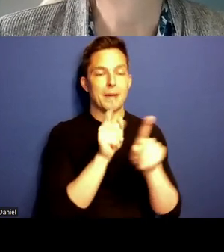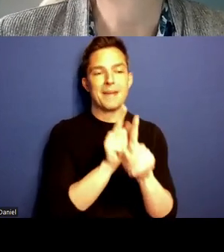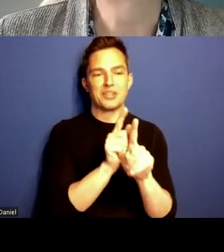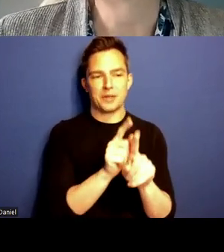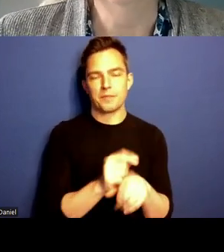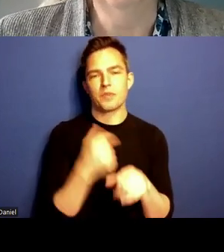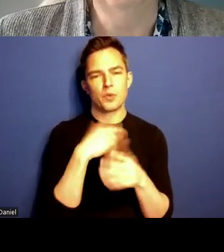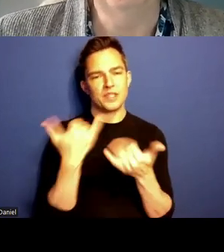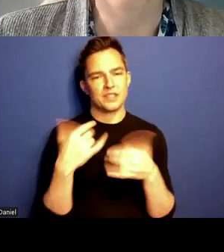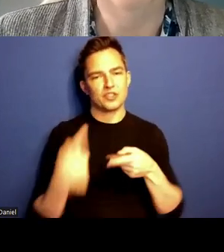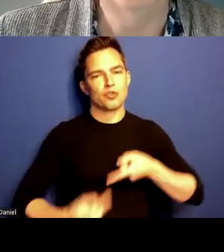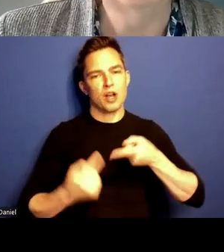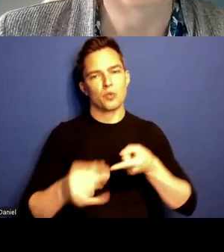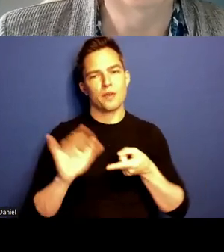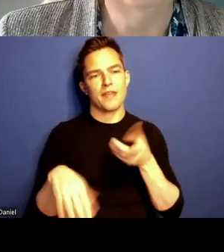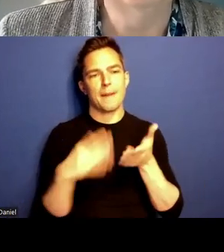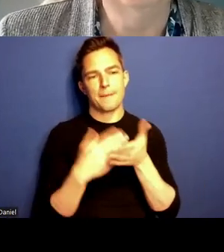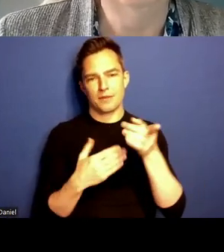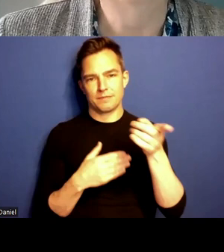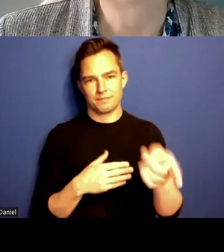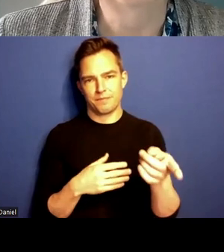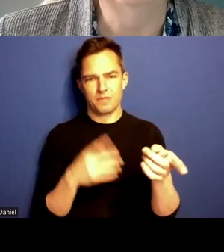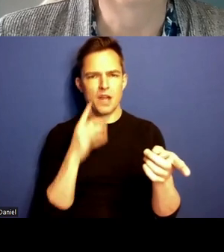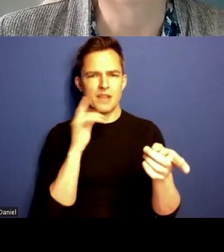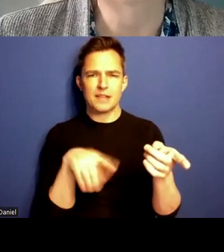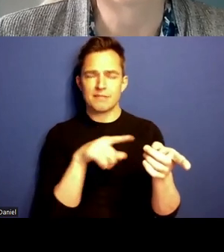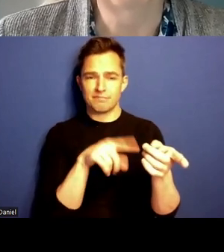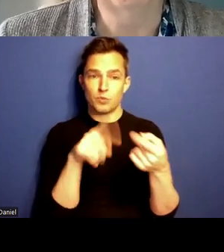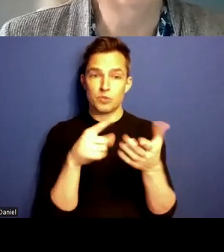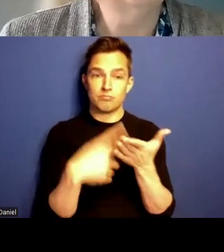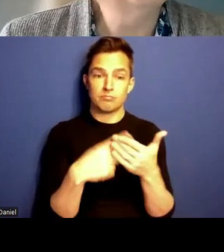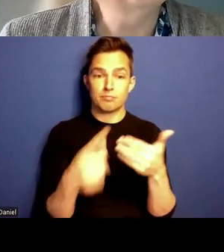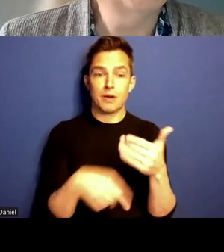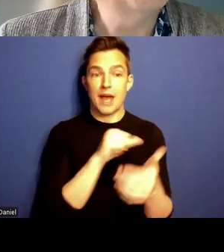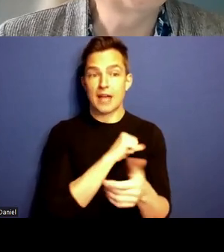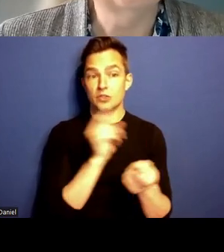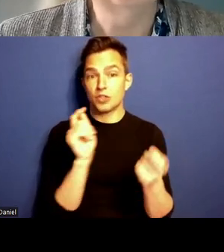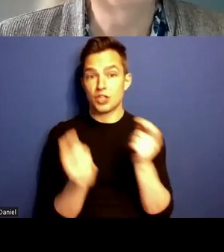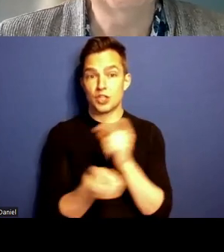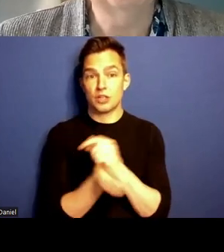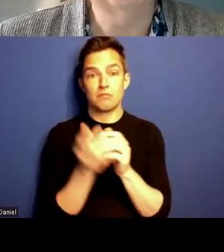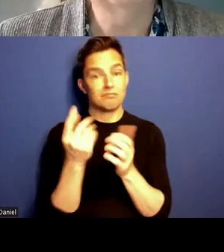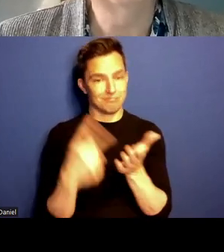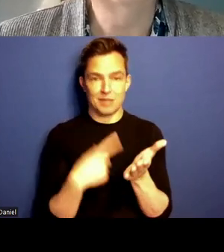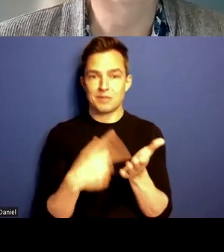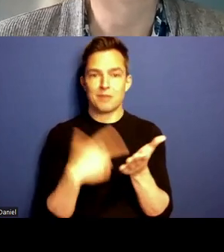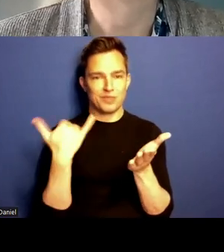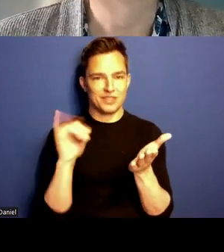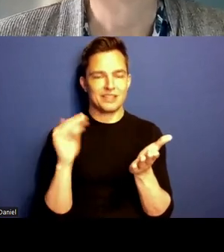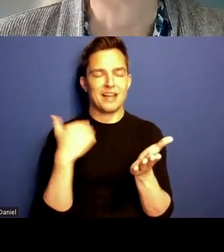We still struggle with that. I think, when you talk about attitude change, I think sometimes there's